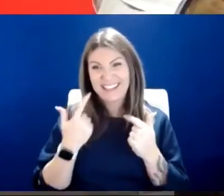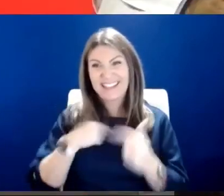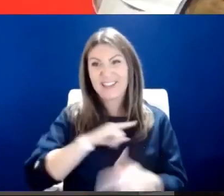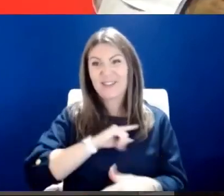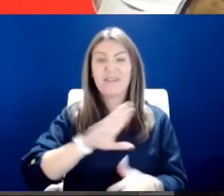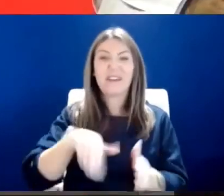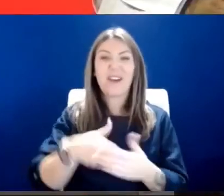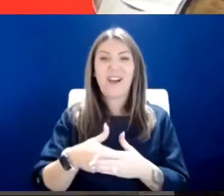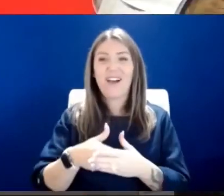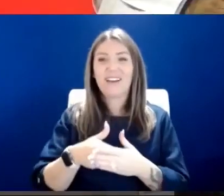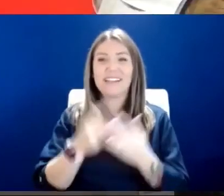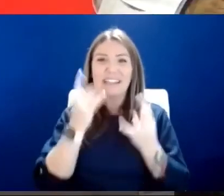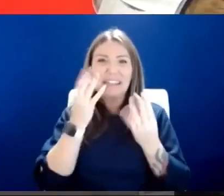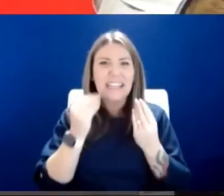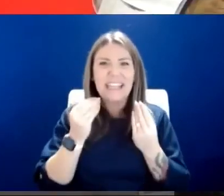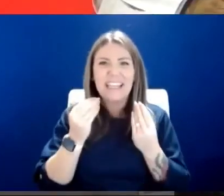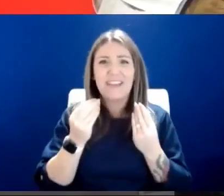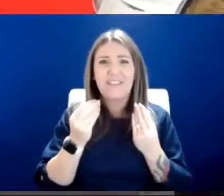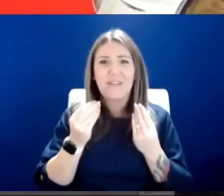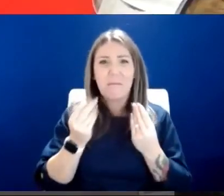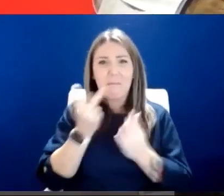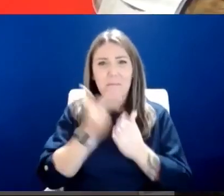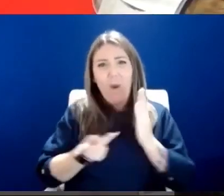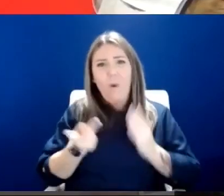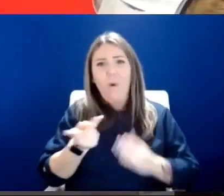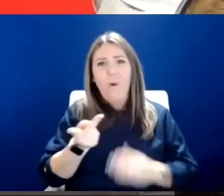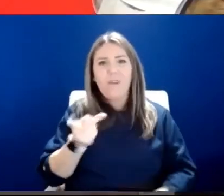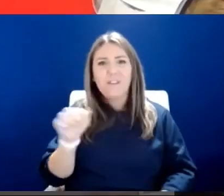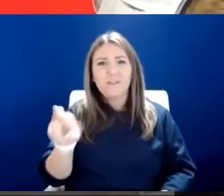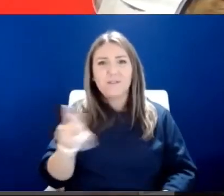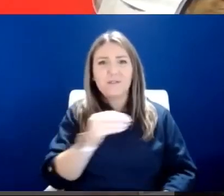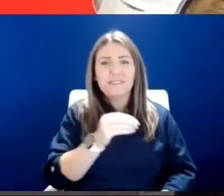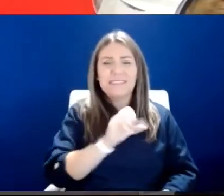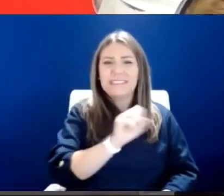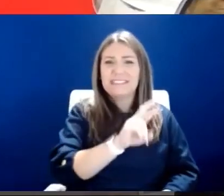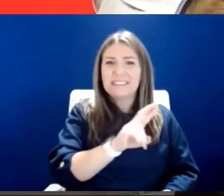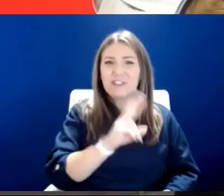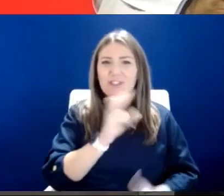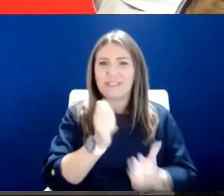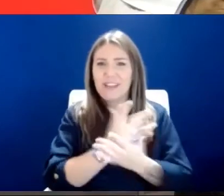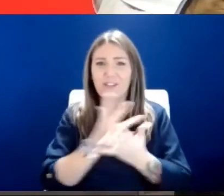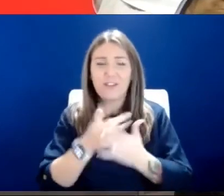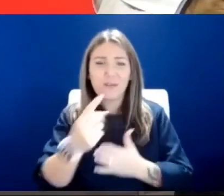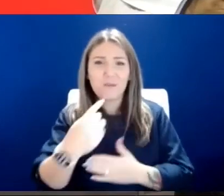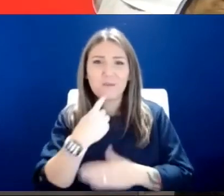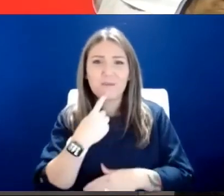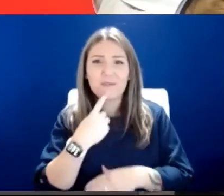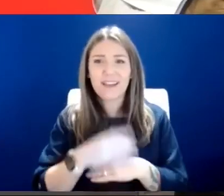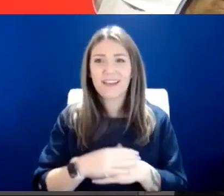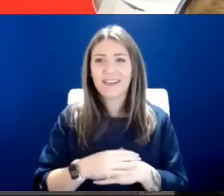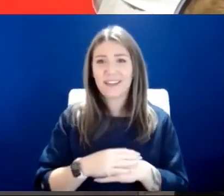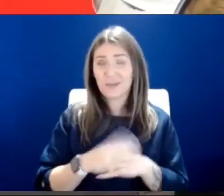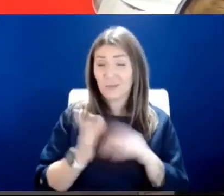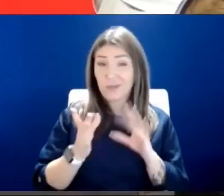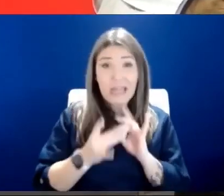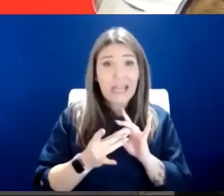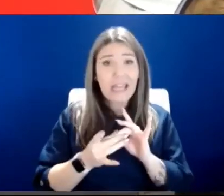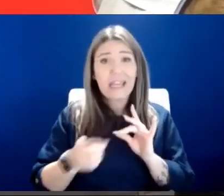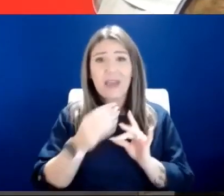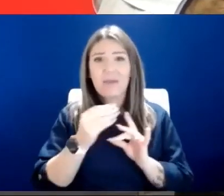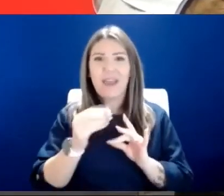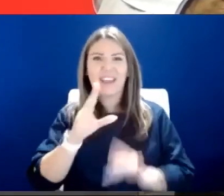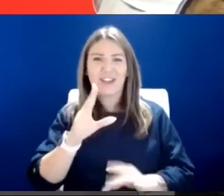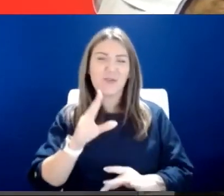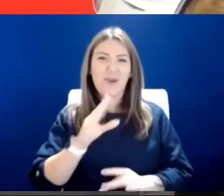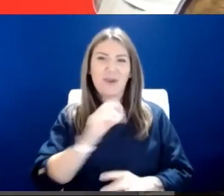of Gary and think of Gary Jr. I've been thinking a lot about Gary Jr. and everything you've said about him and how he was your Superman. And